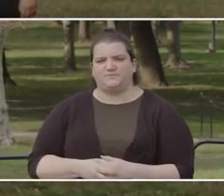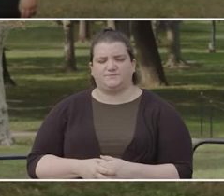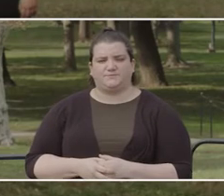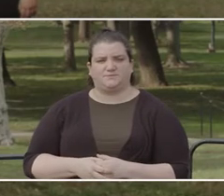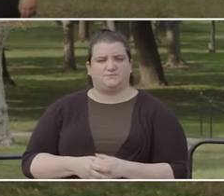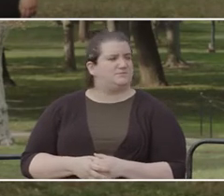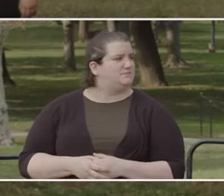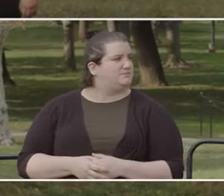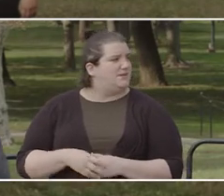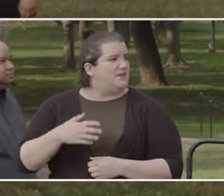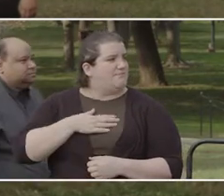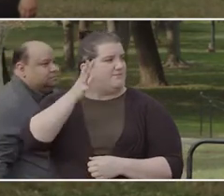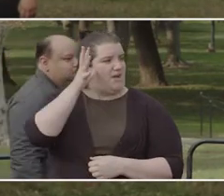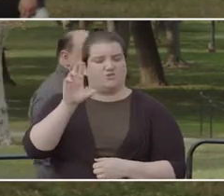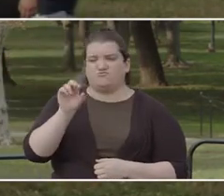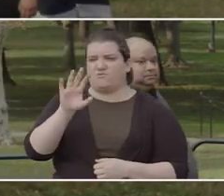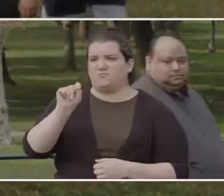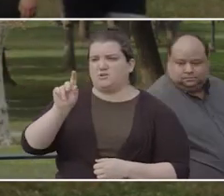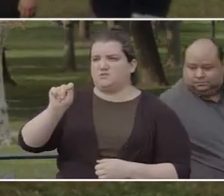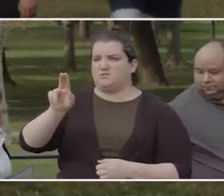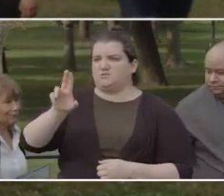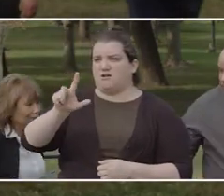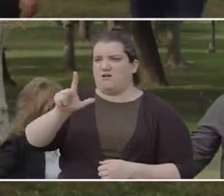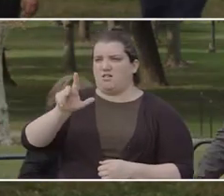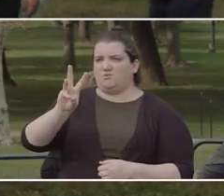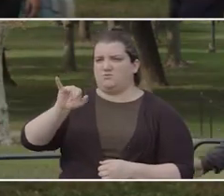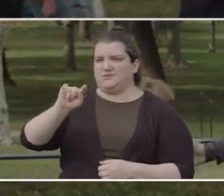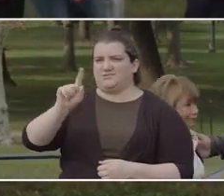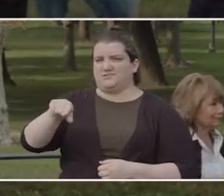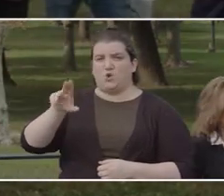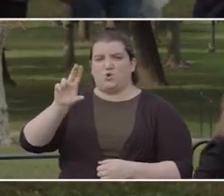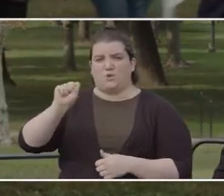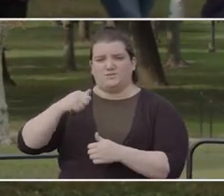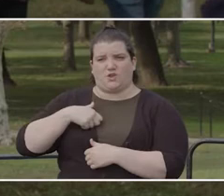My father, Robert Tolwitz, U.S. Army Corps of Engineers, Vietnam,